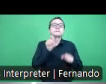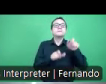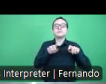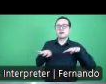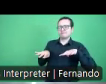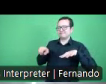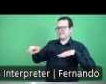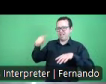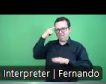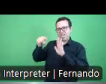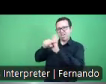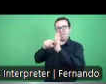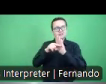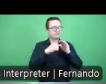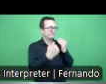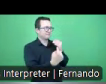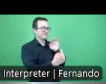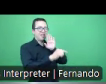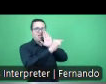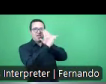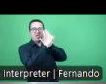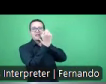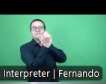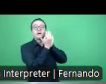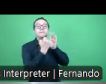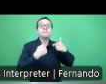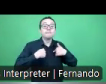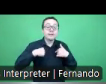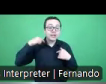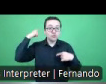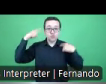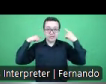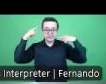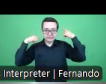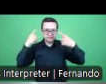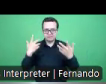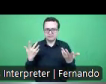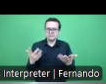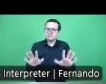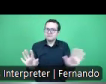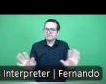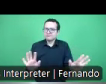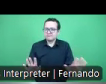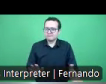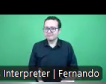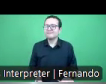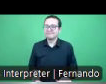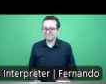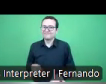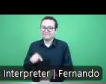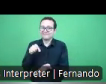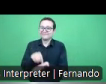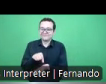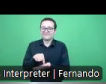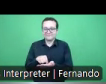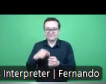this institutionalization disabilitas psikososial. of people with psychosocial Ibu bapak dan disability, teman-teman semua bisa melihat 4 as gambar you